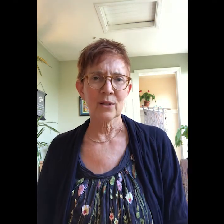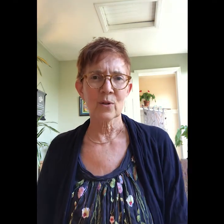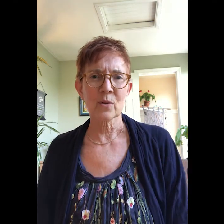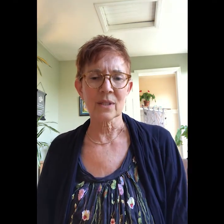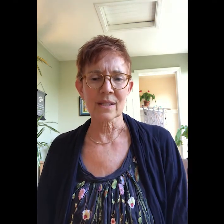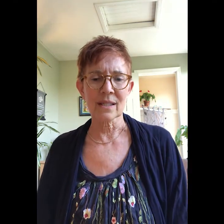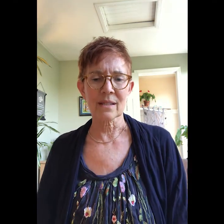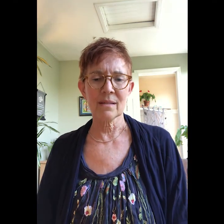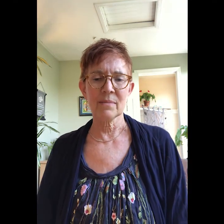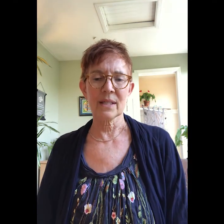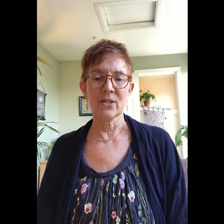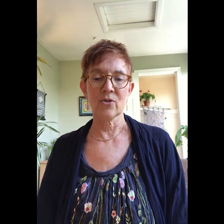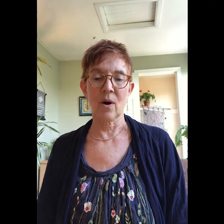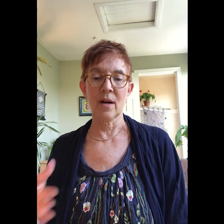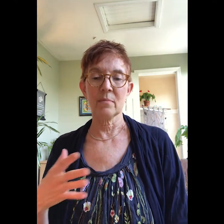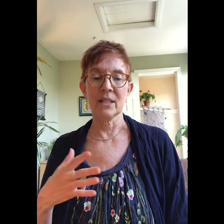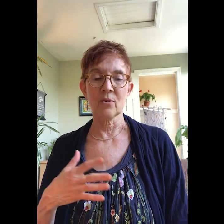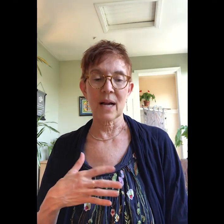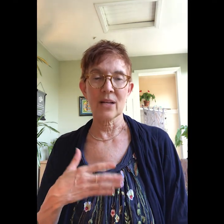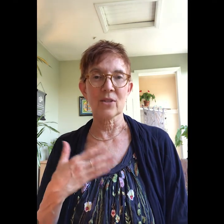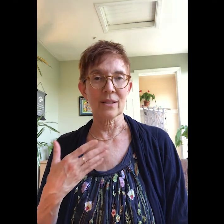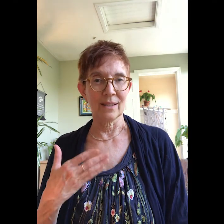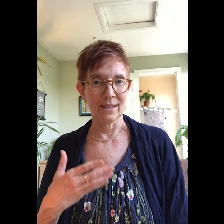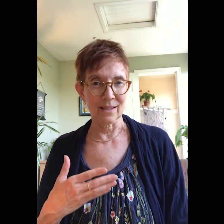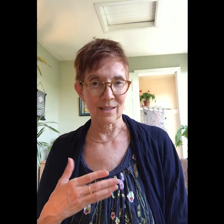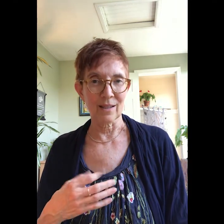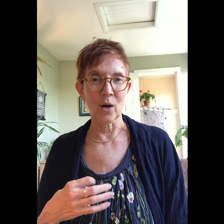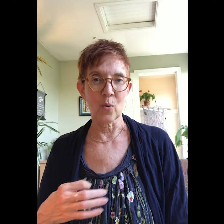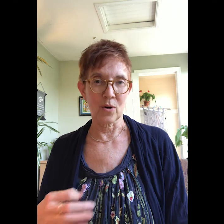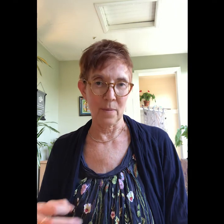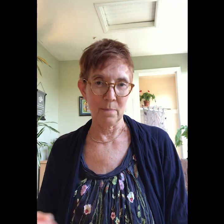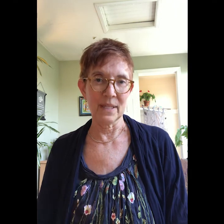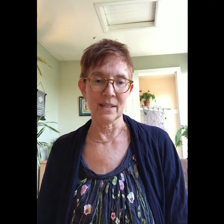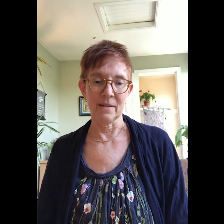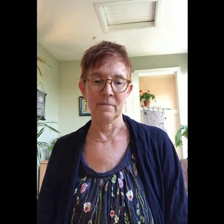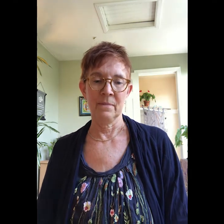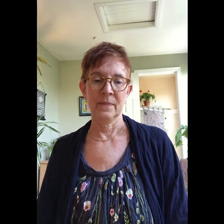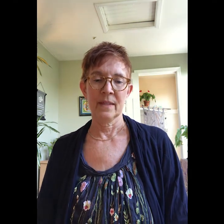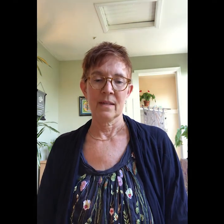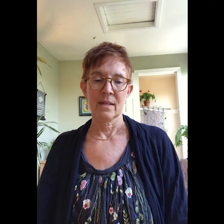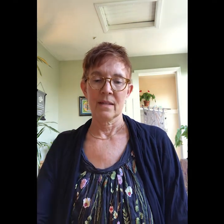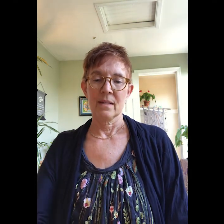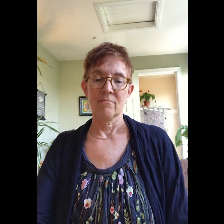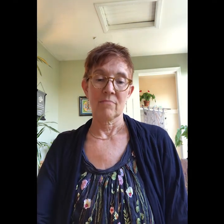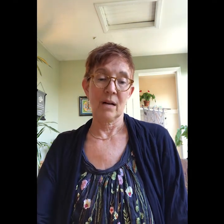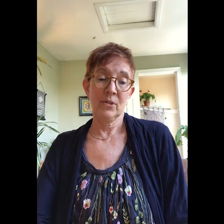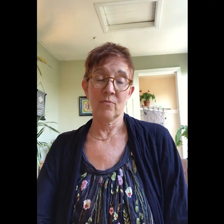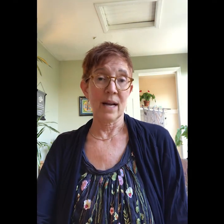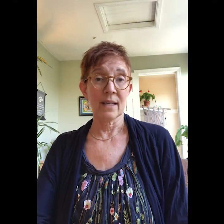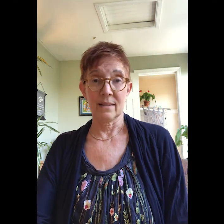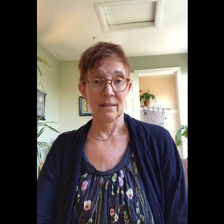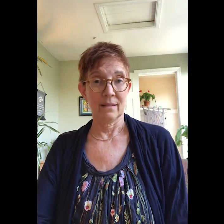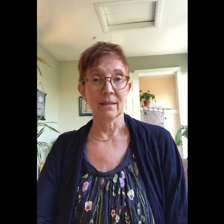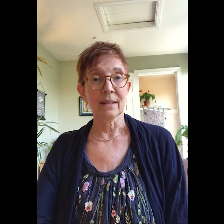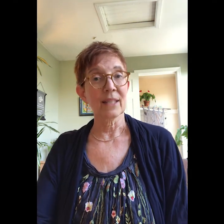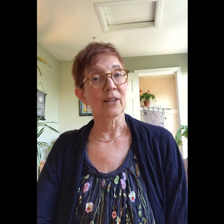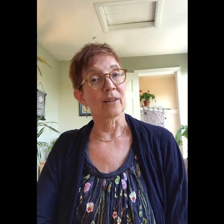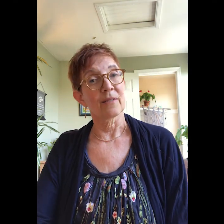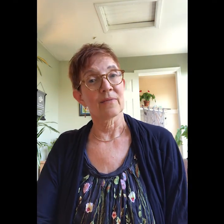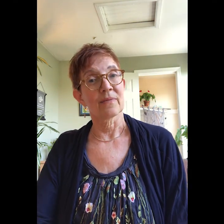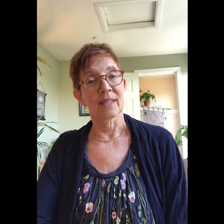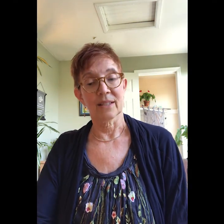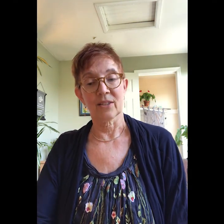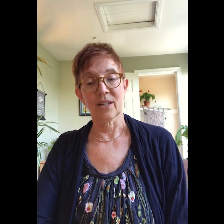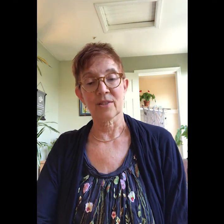into my usual systems and drawing me gradually into slower being. I was ready to